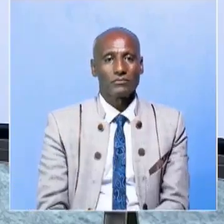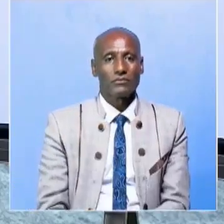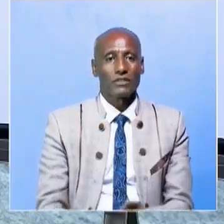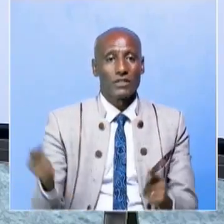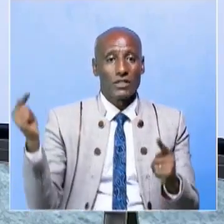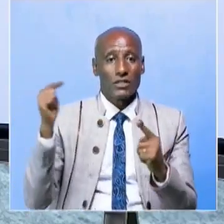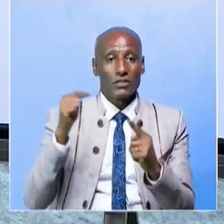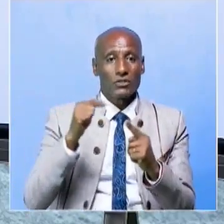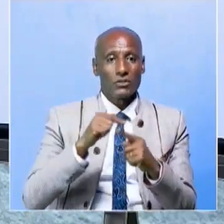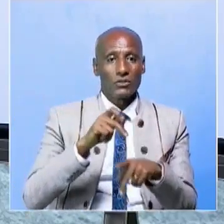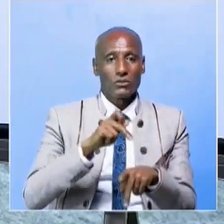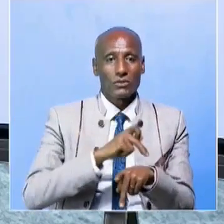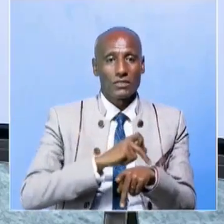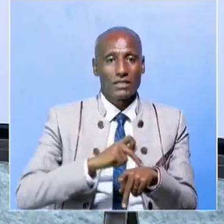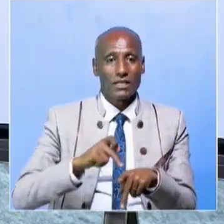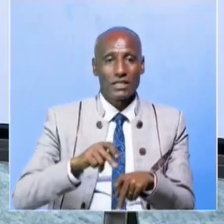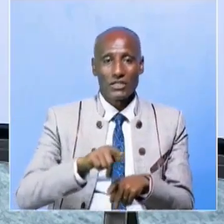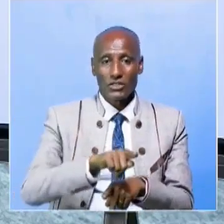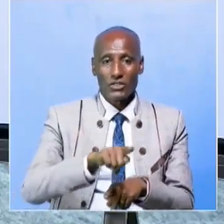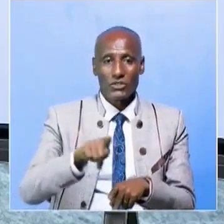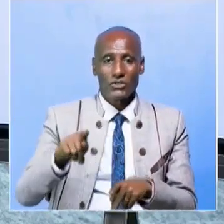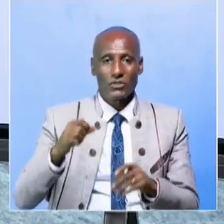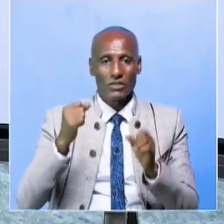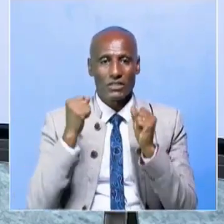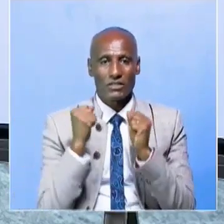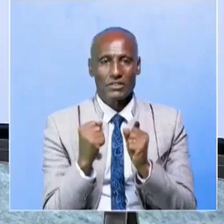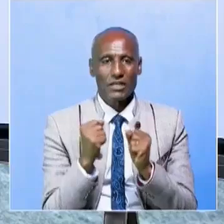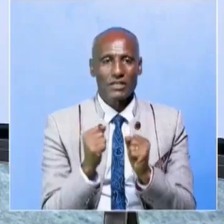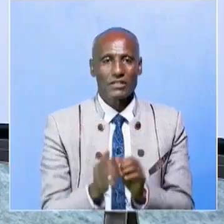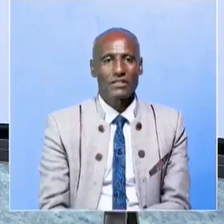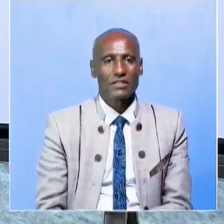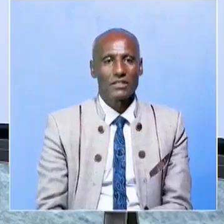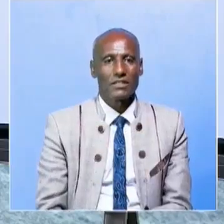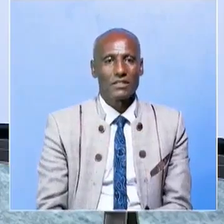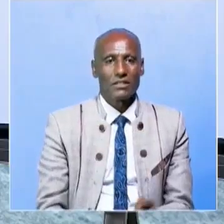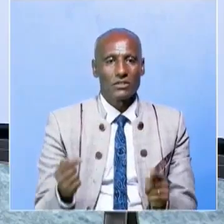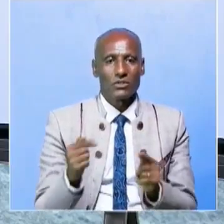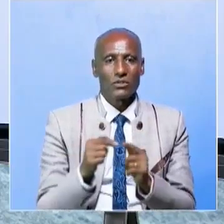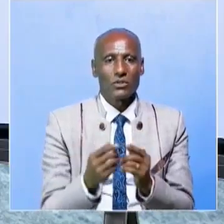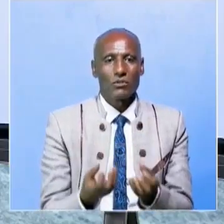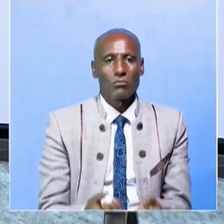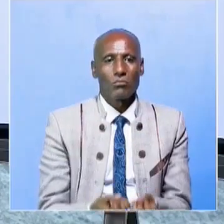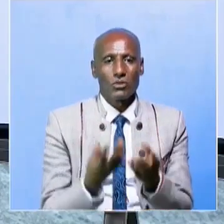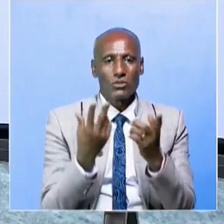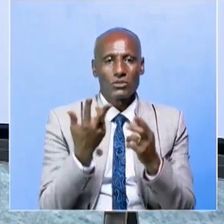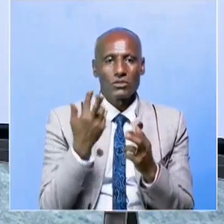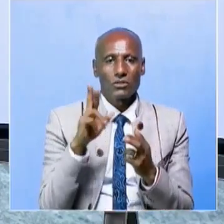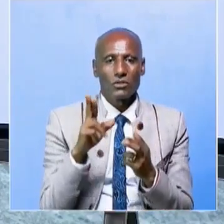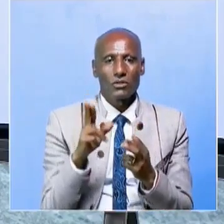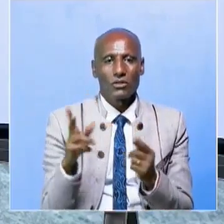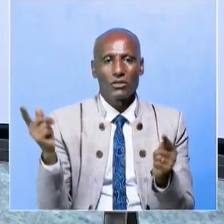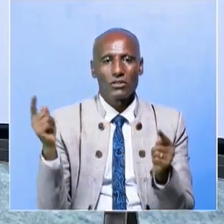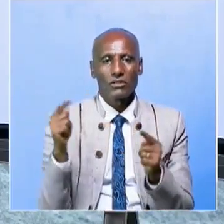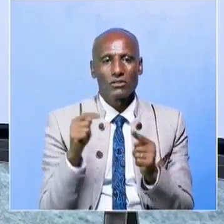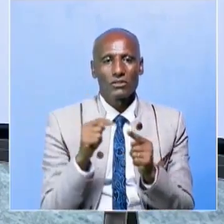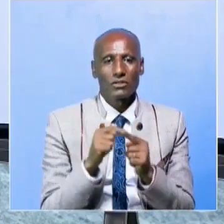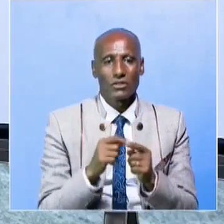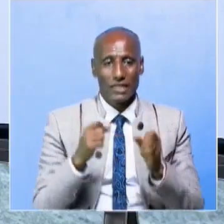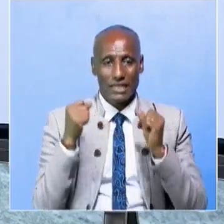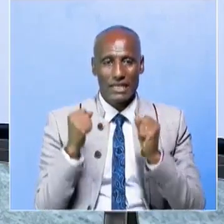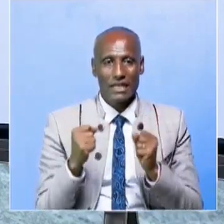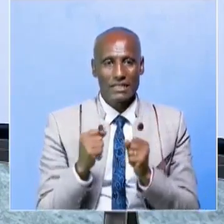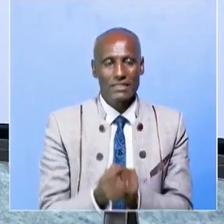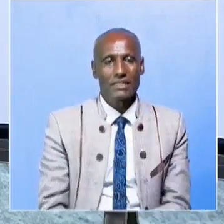2 dash your strength. To what? To boost your strength or to